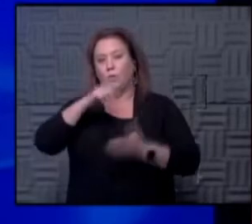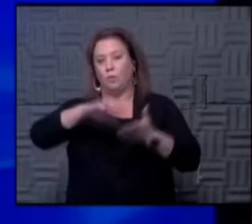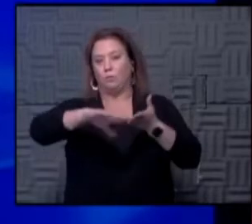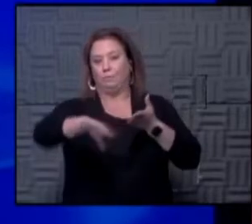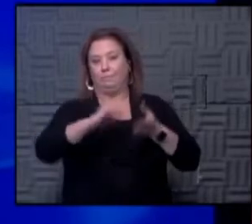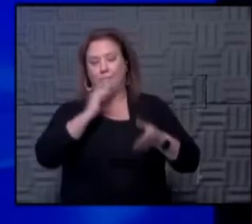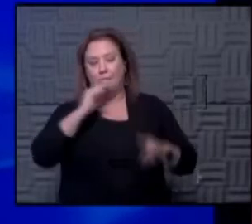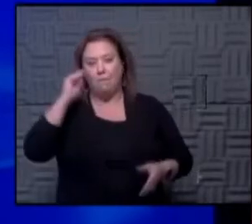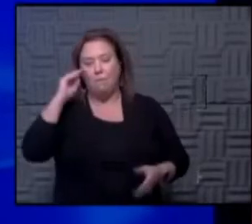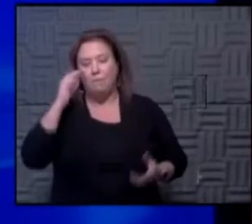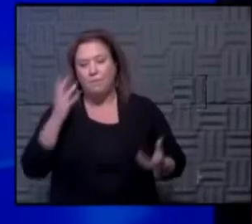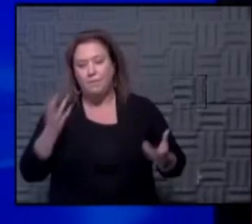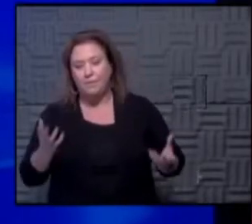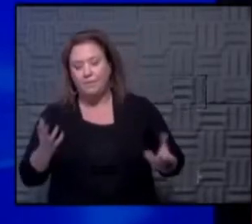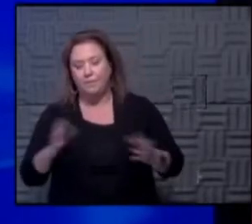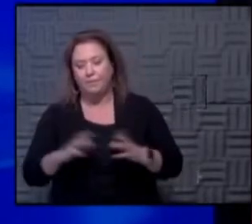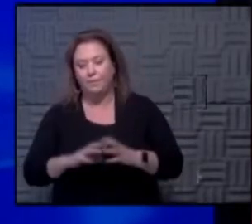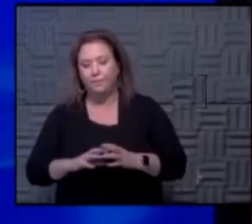home,